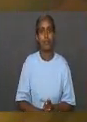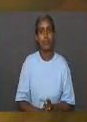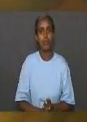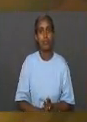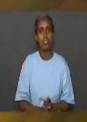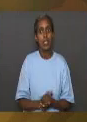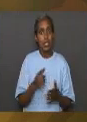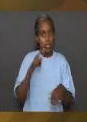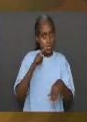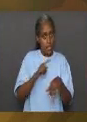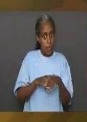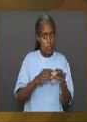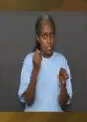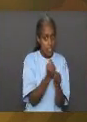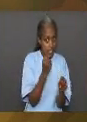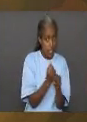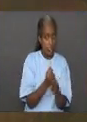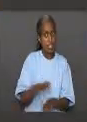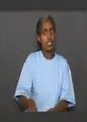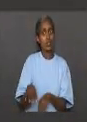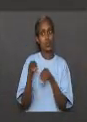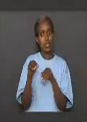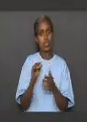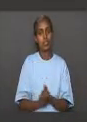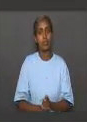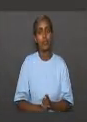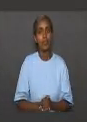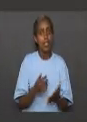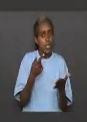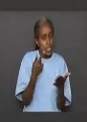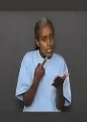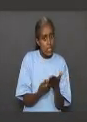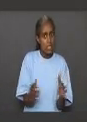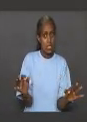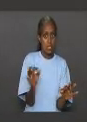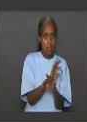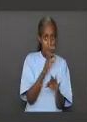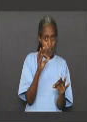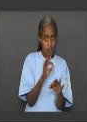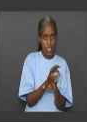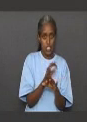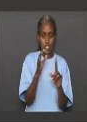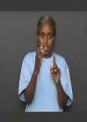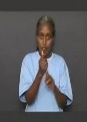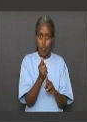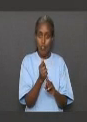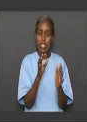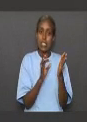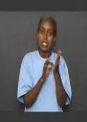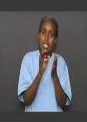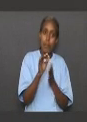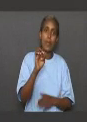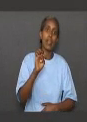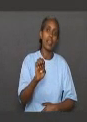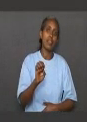It is time for an activity, students. This is a function involving the number e.